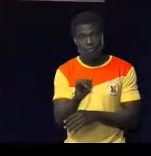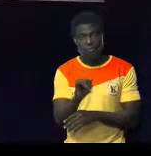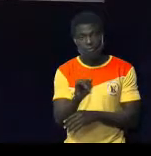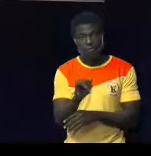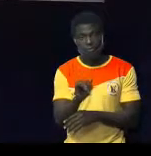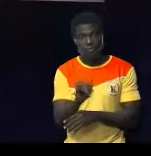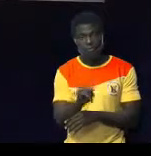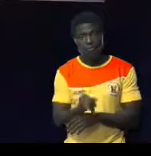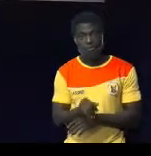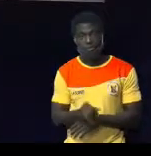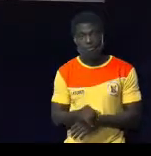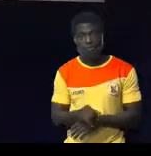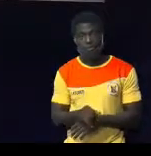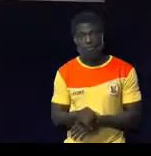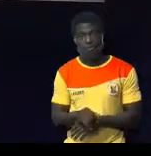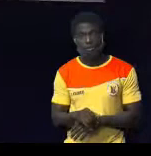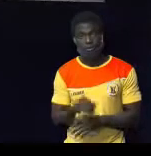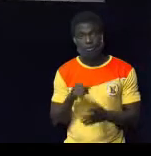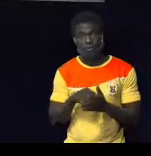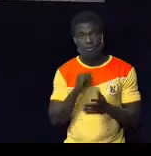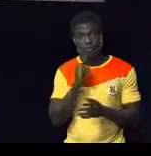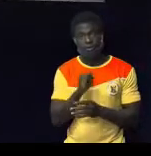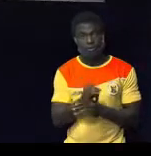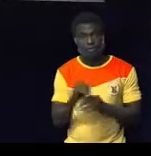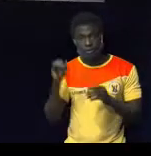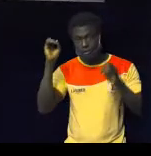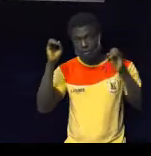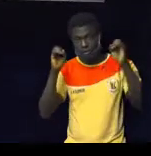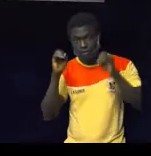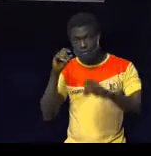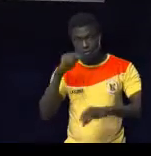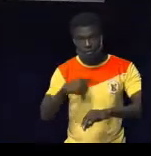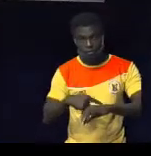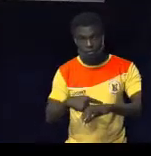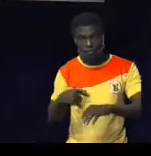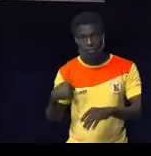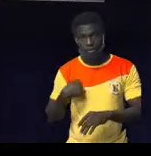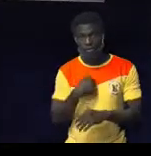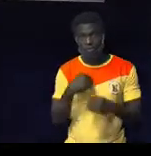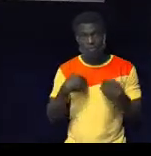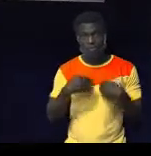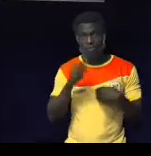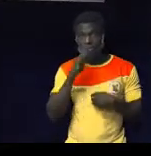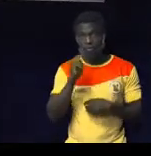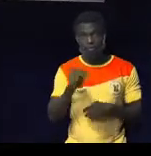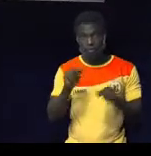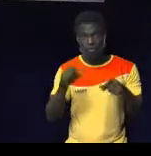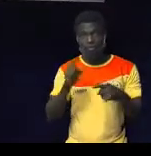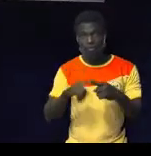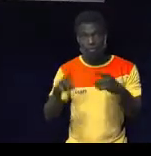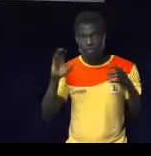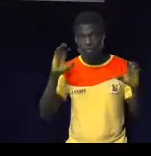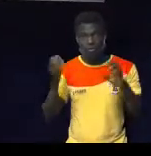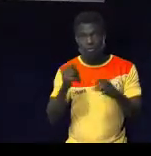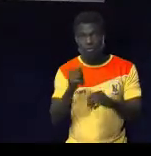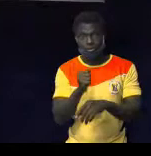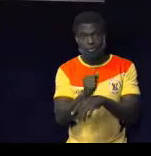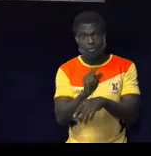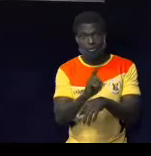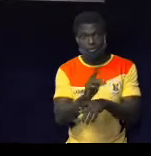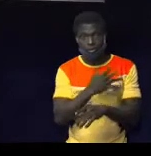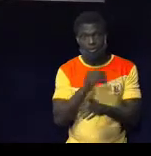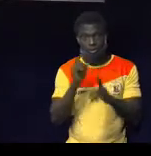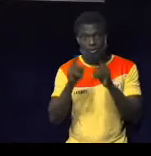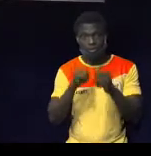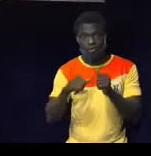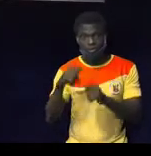word they are modifying. It is evaluation time. We've been able to compare adverbs and we've been